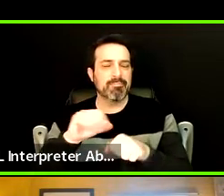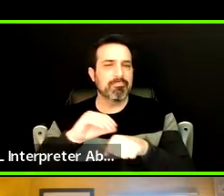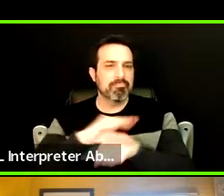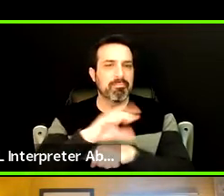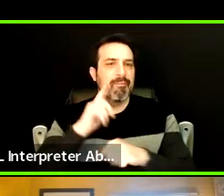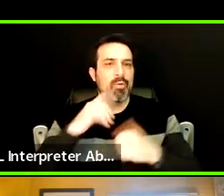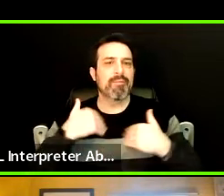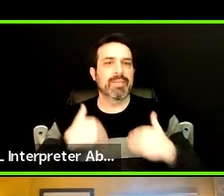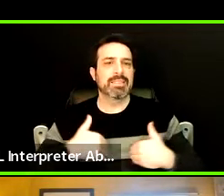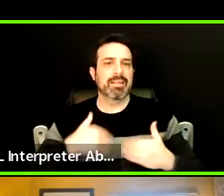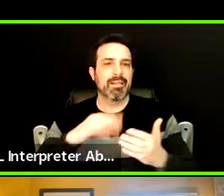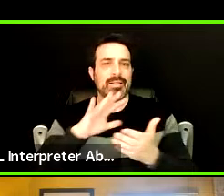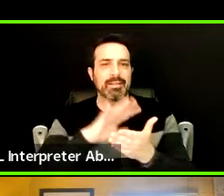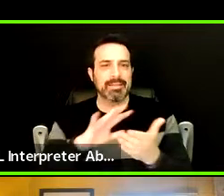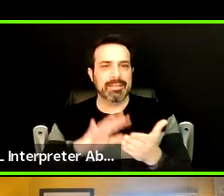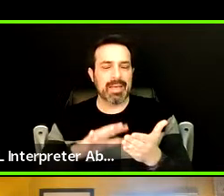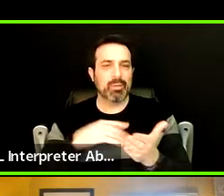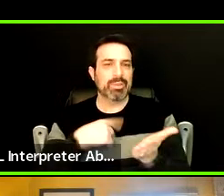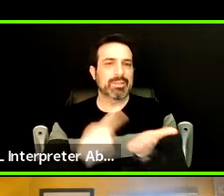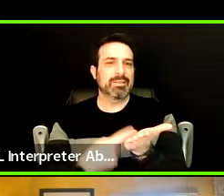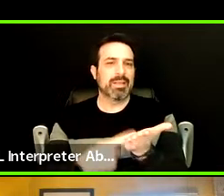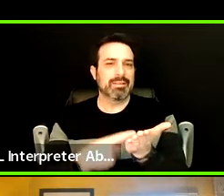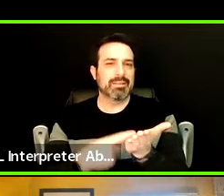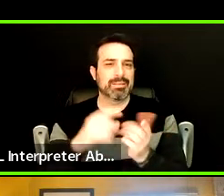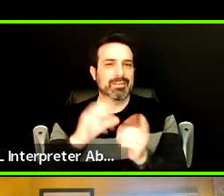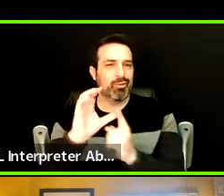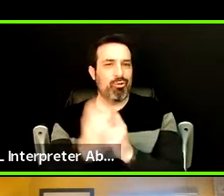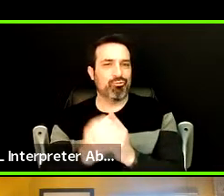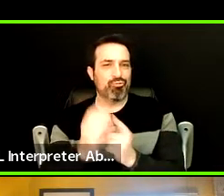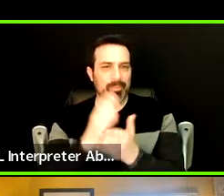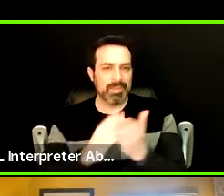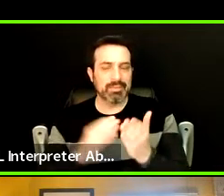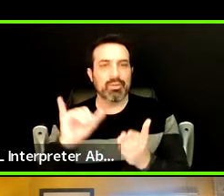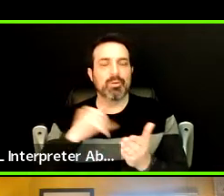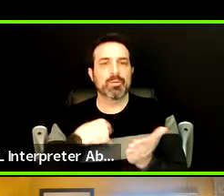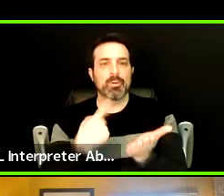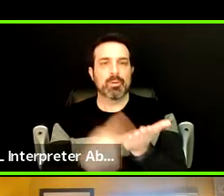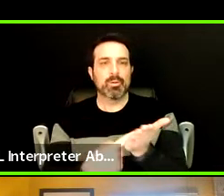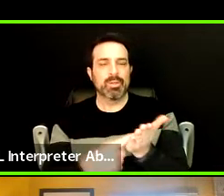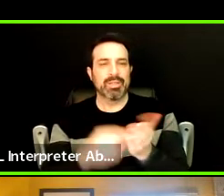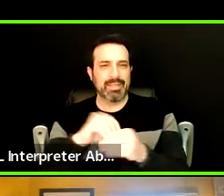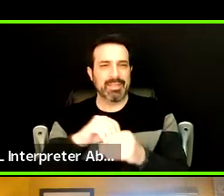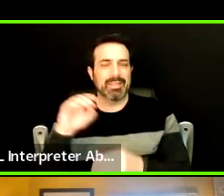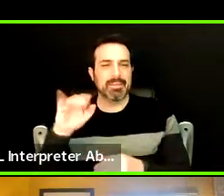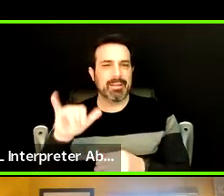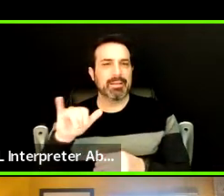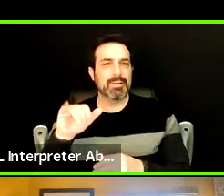as well, as we got into the culture piece. We also discussed in that mobility piece,